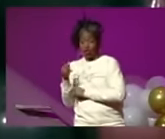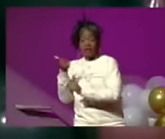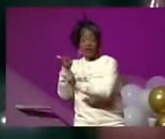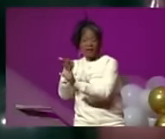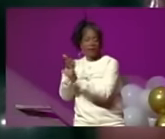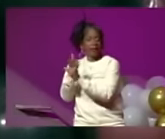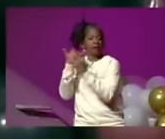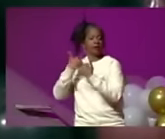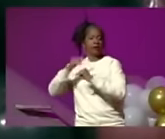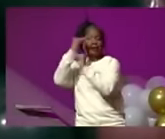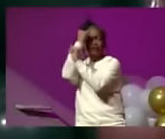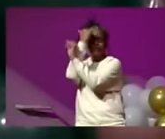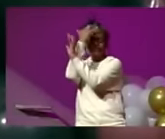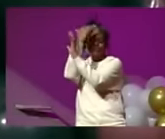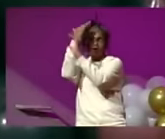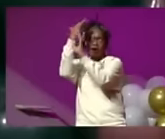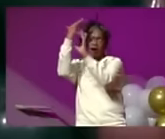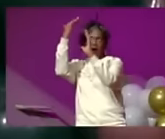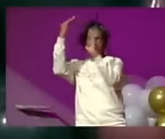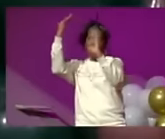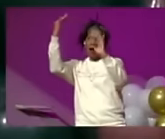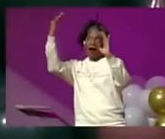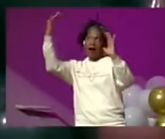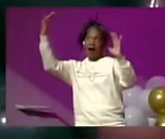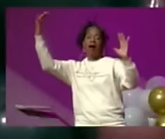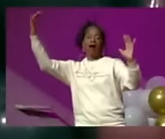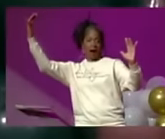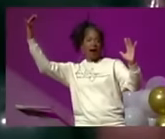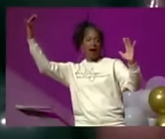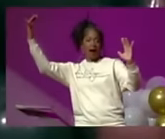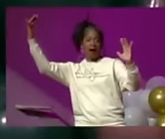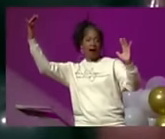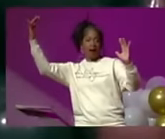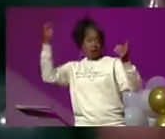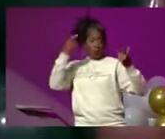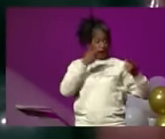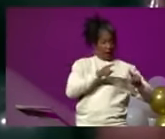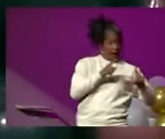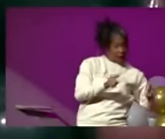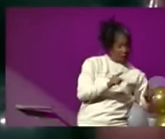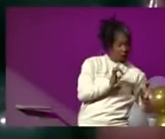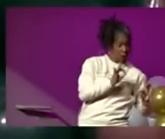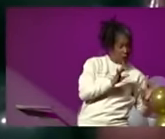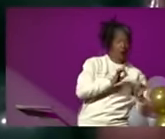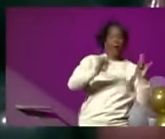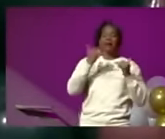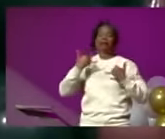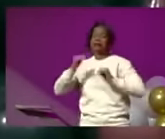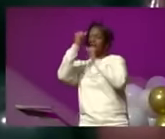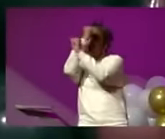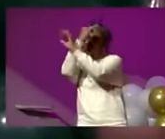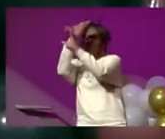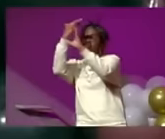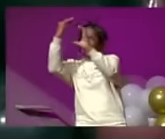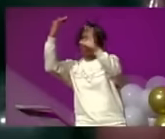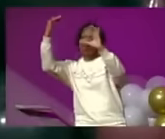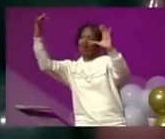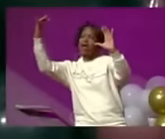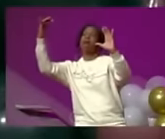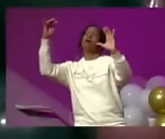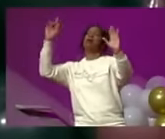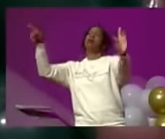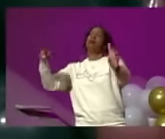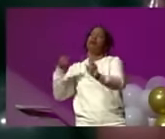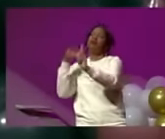do not negate the reality of the nightmare, but dreams let you know that the nightmare can't have the last